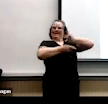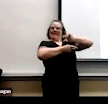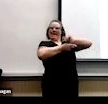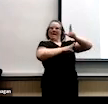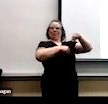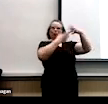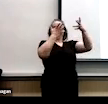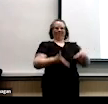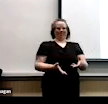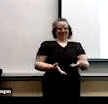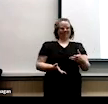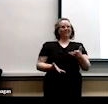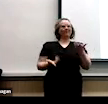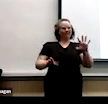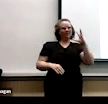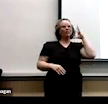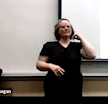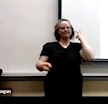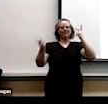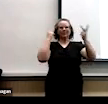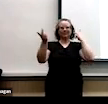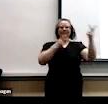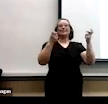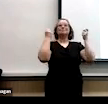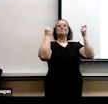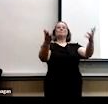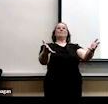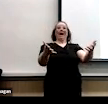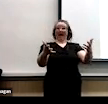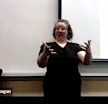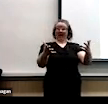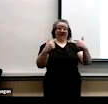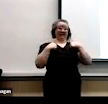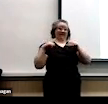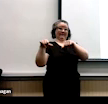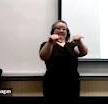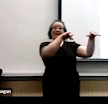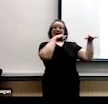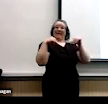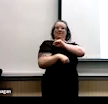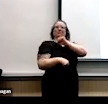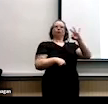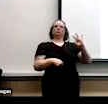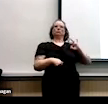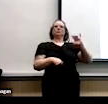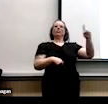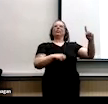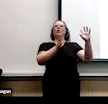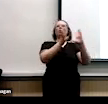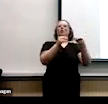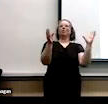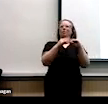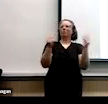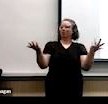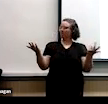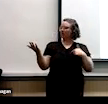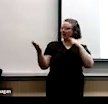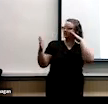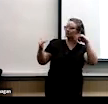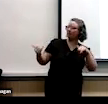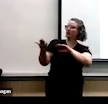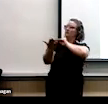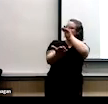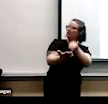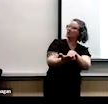adult providers will say things like, this wasn't in my job description. I became a whatever type of provider, and I was going to take care of X, Y,